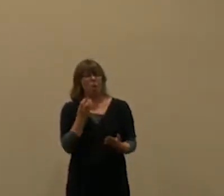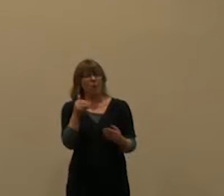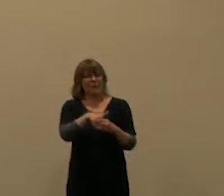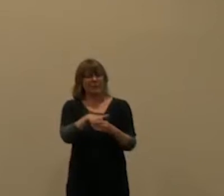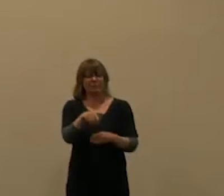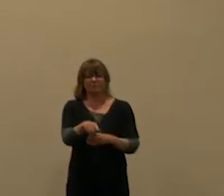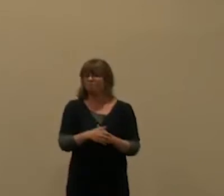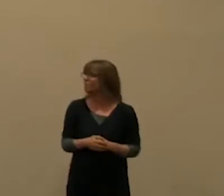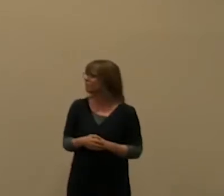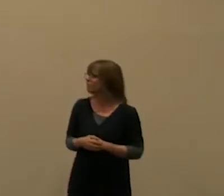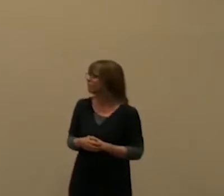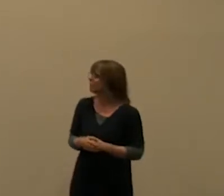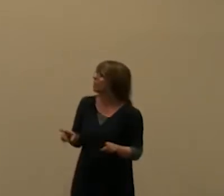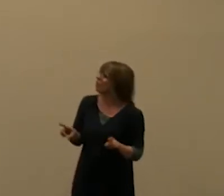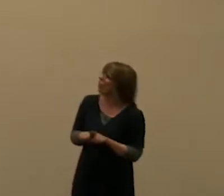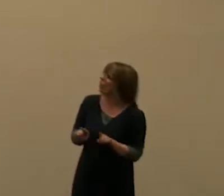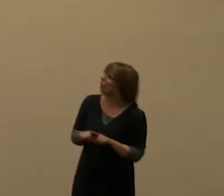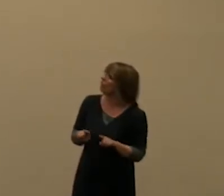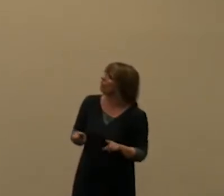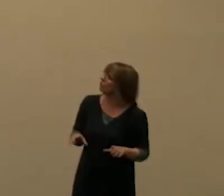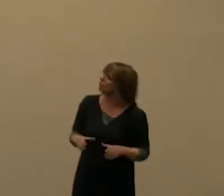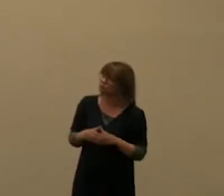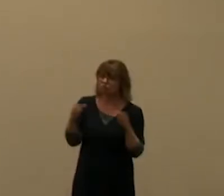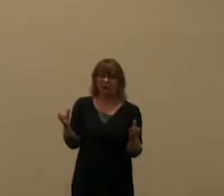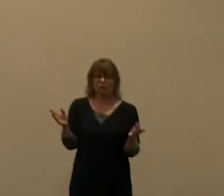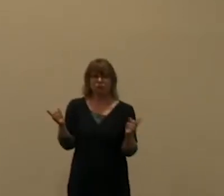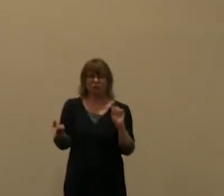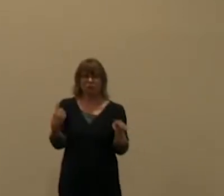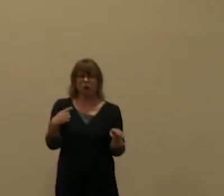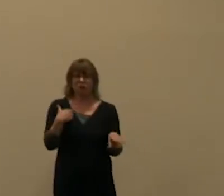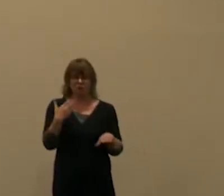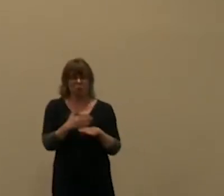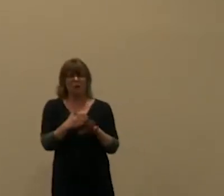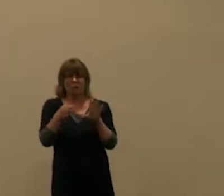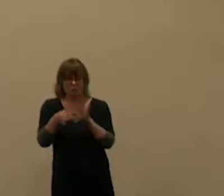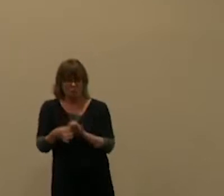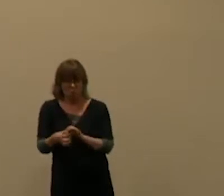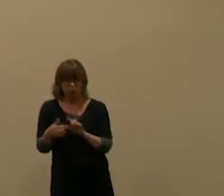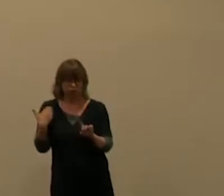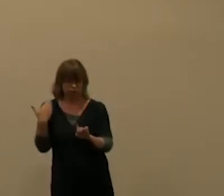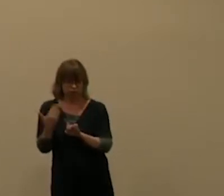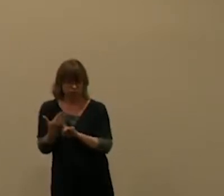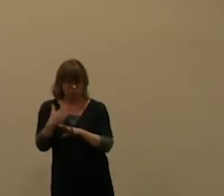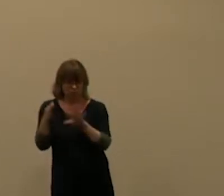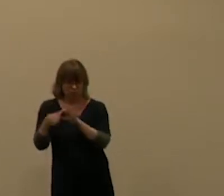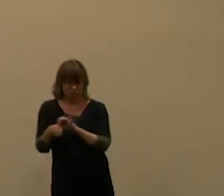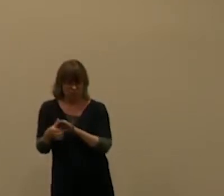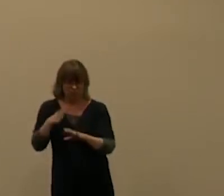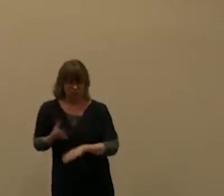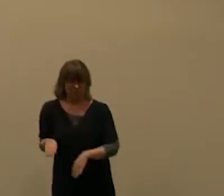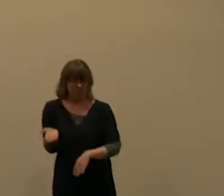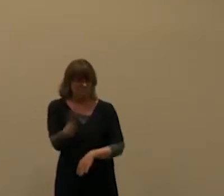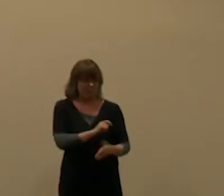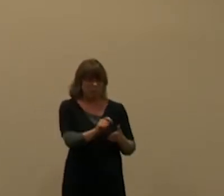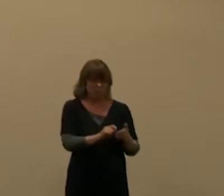we have something called the Great Return. So we've all been working from home for a few years. Now we need to go back to the